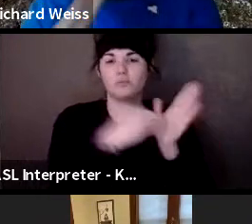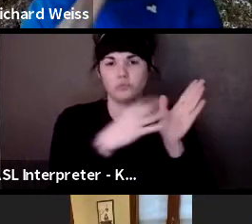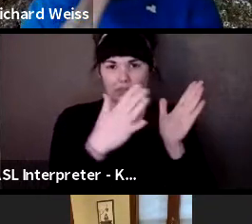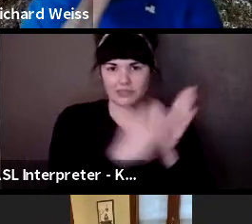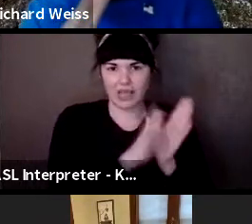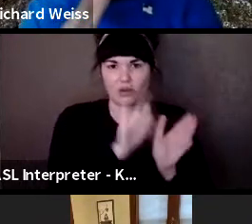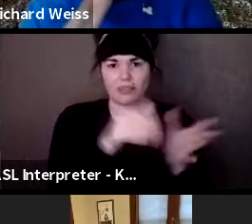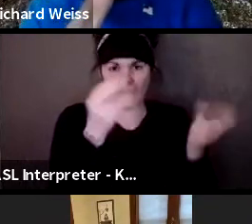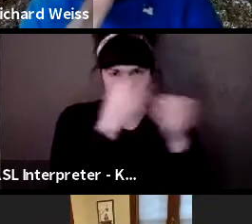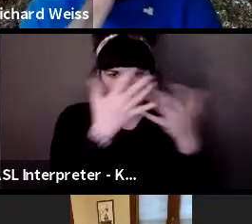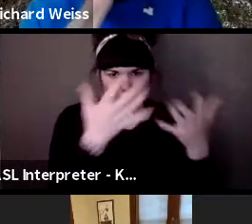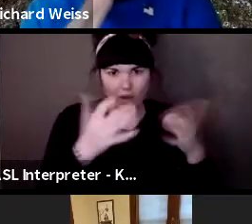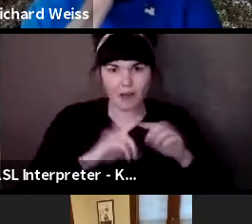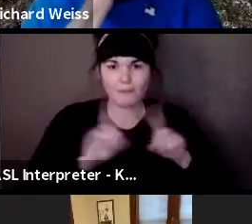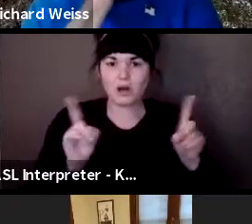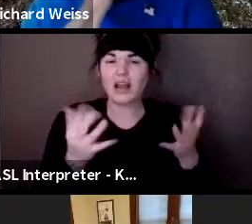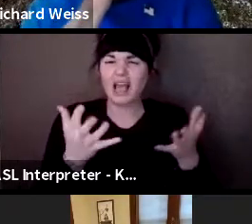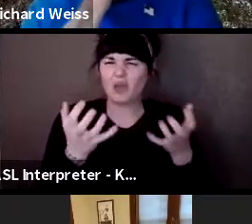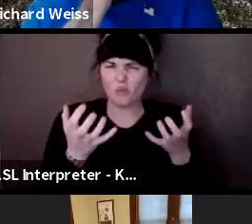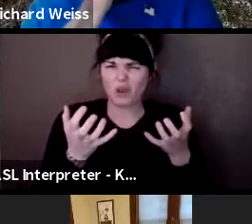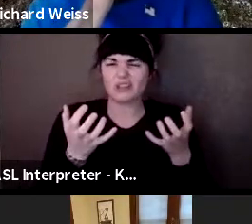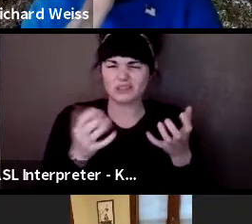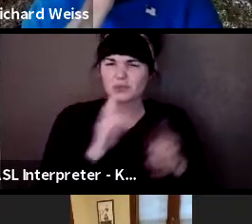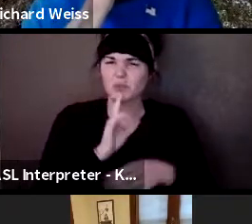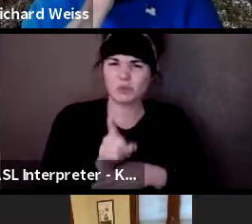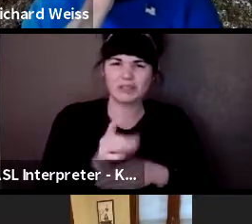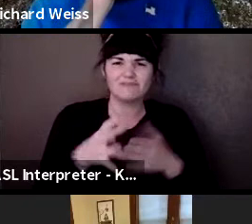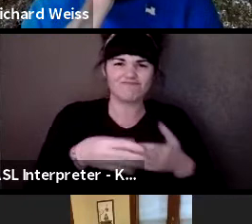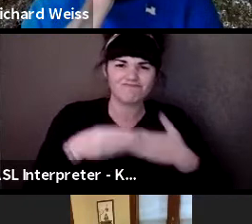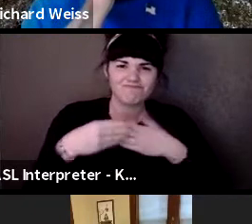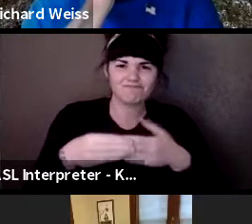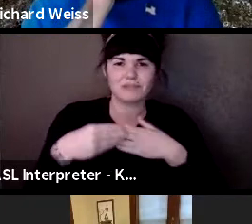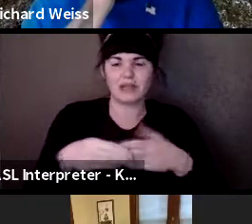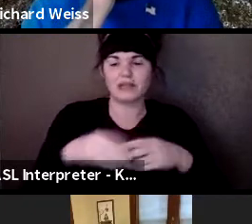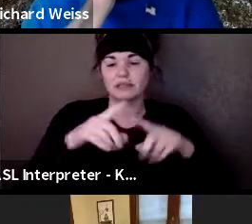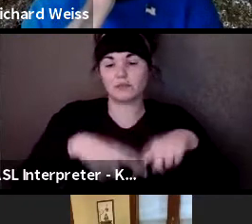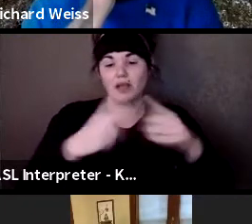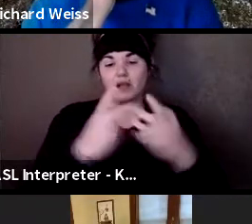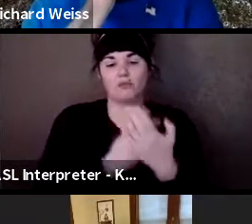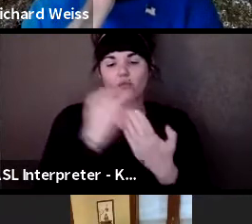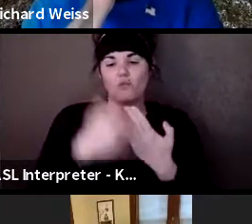leave it open depending on the project or the need.